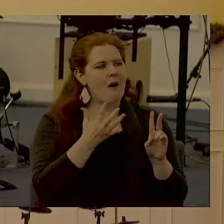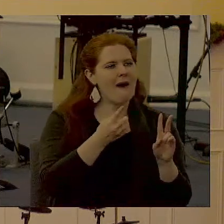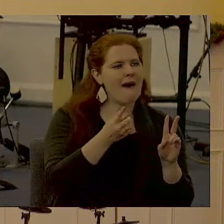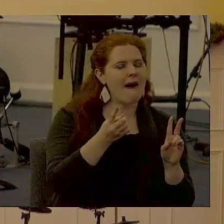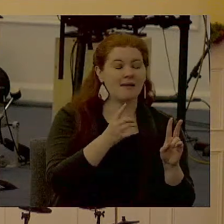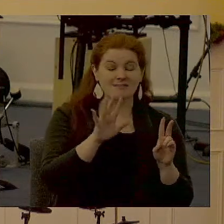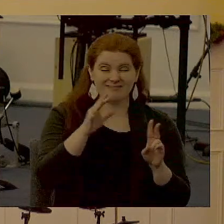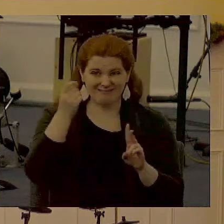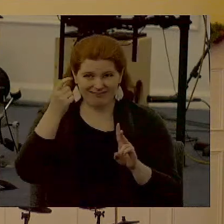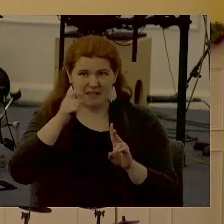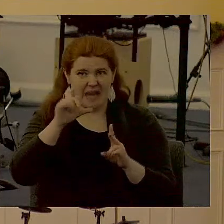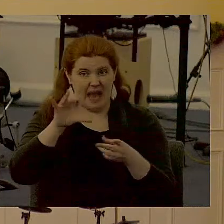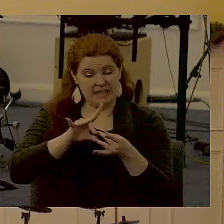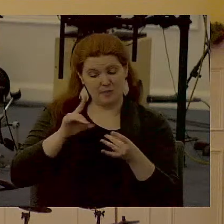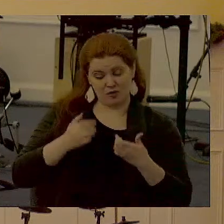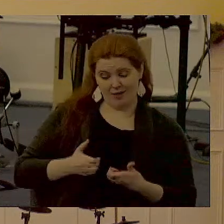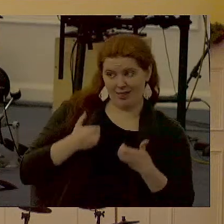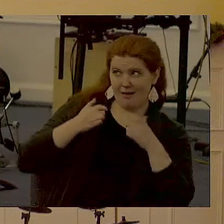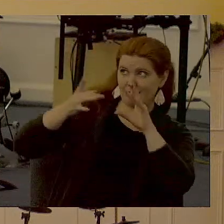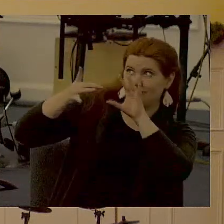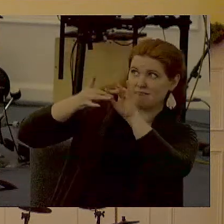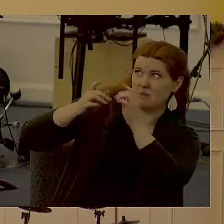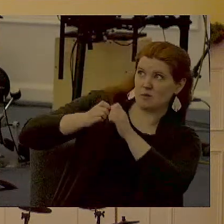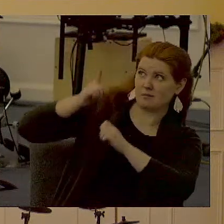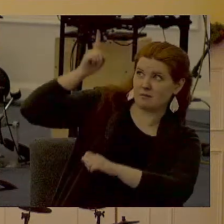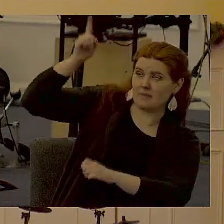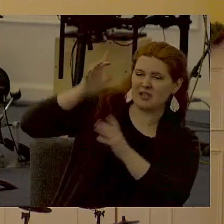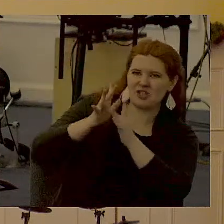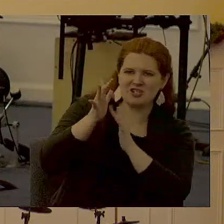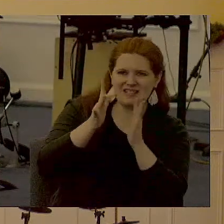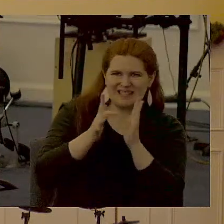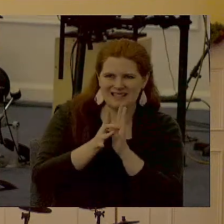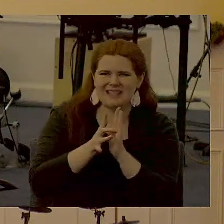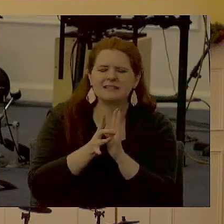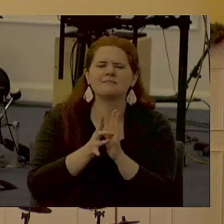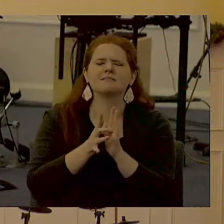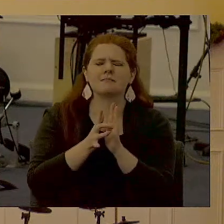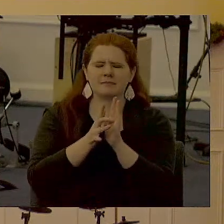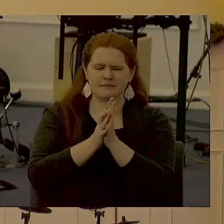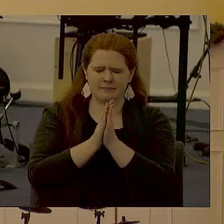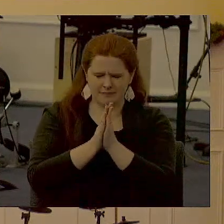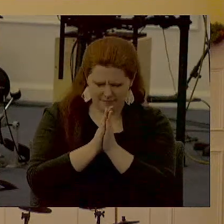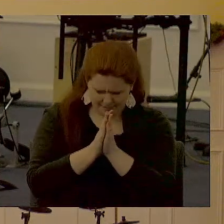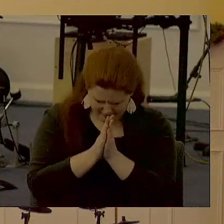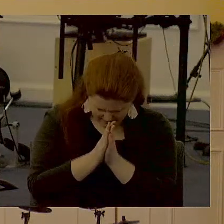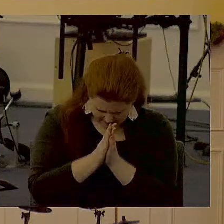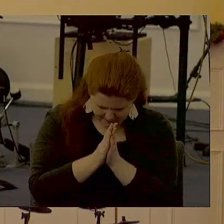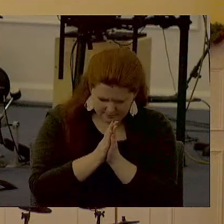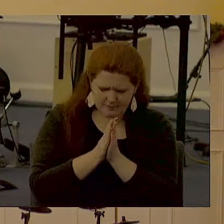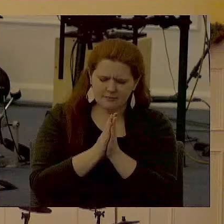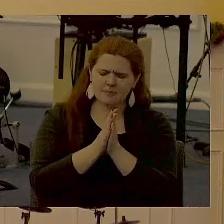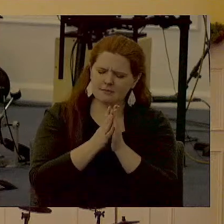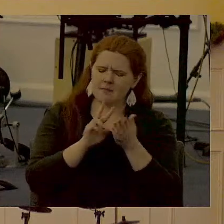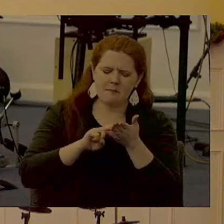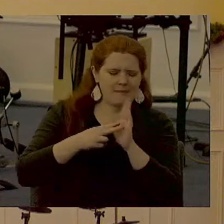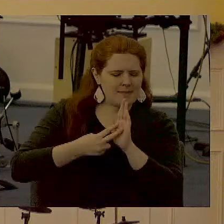spiritually alive and connected to Jesus, then they are deeply in